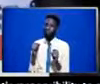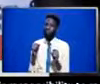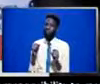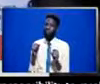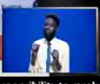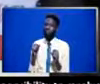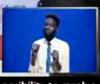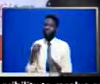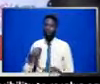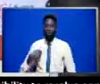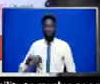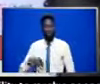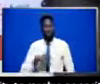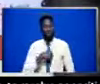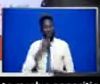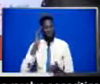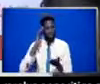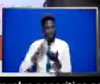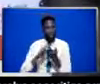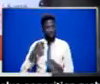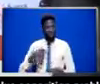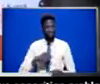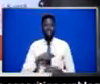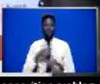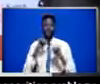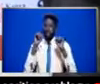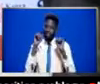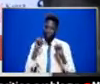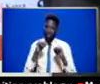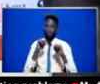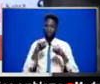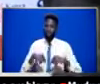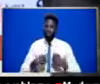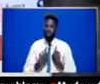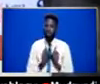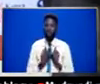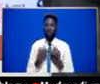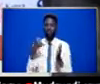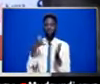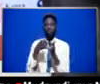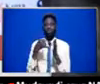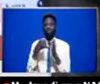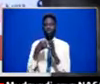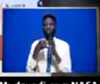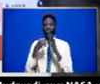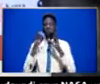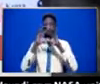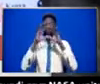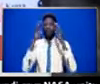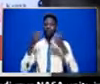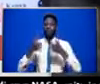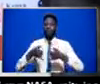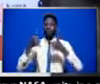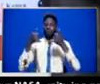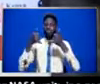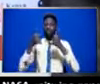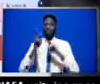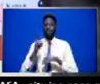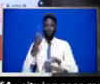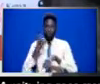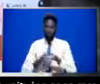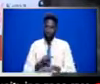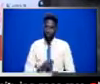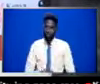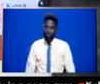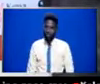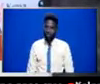we believe that we will find ourselves in the World Cup for the first time.